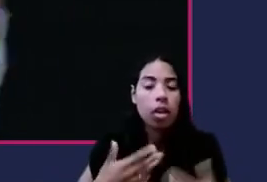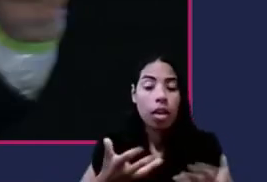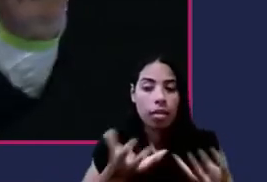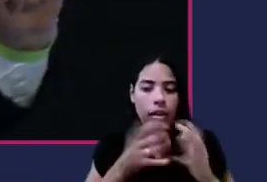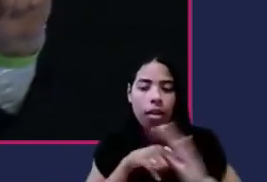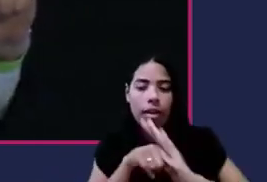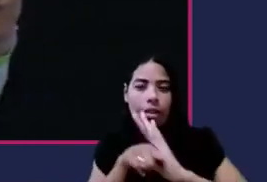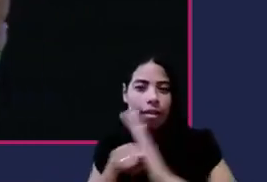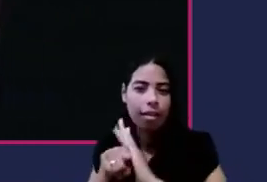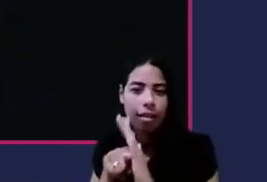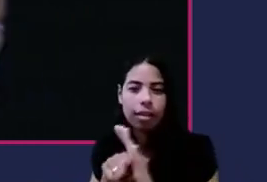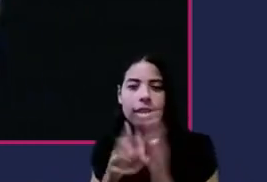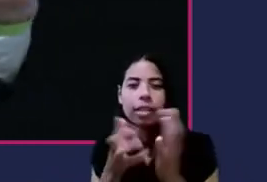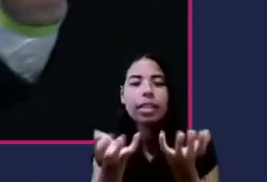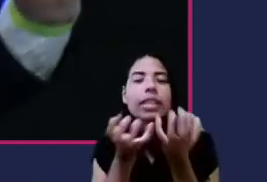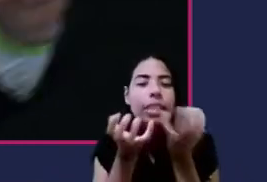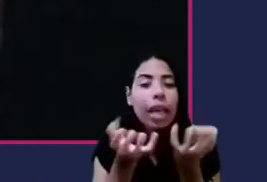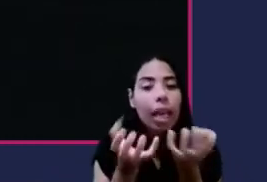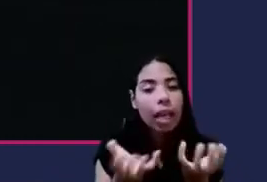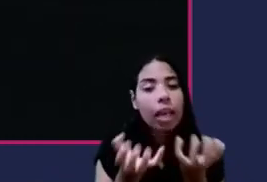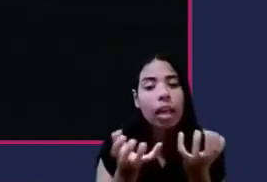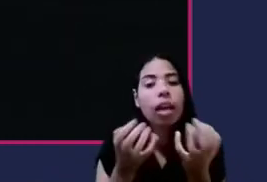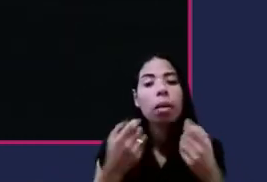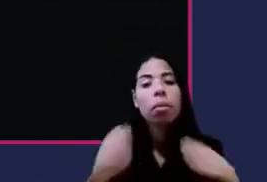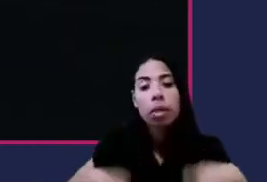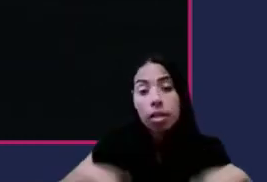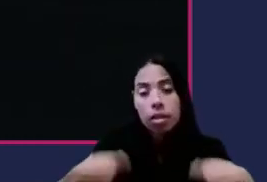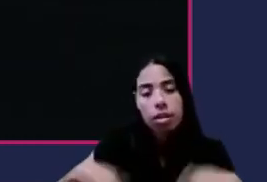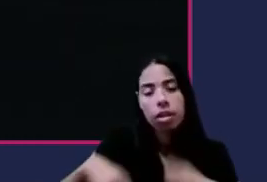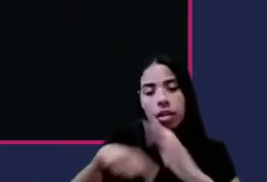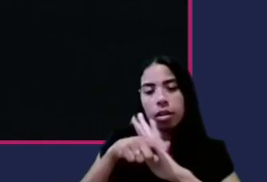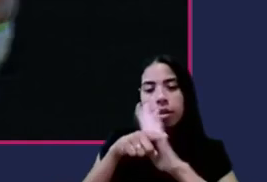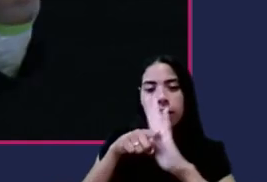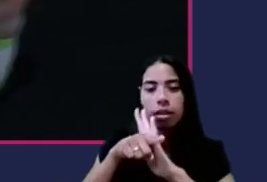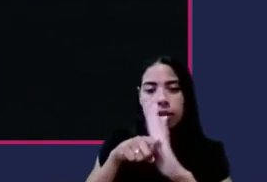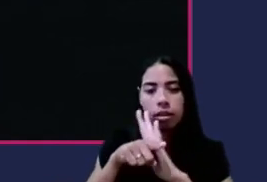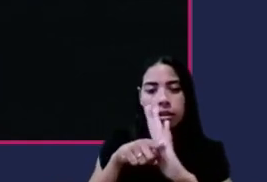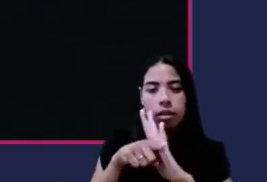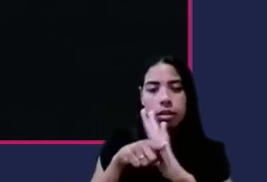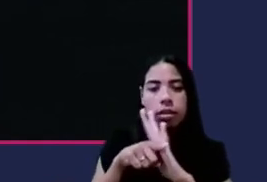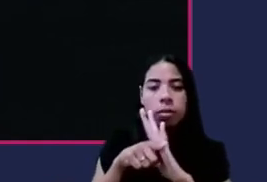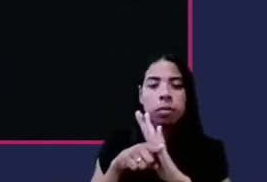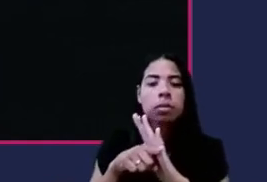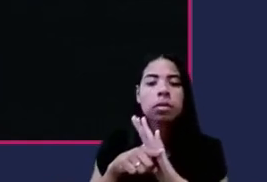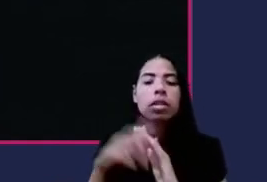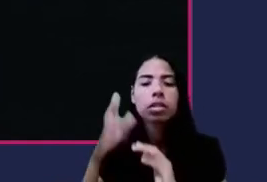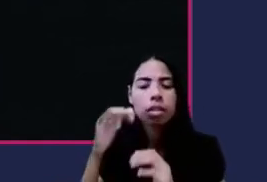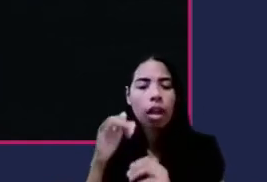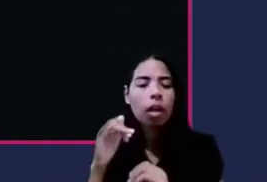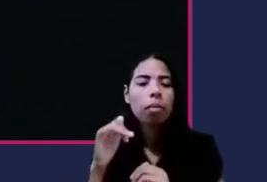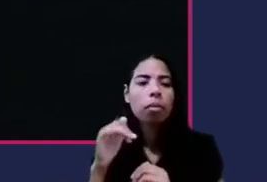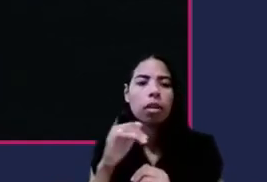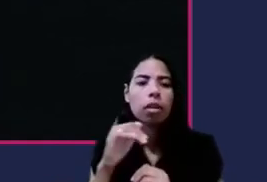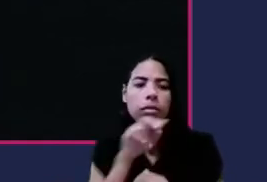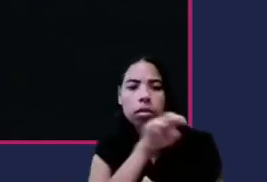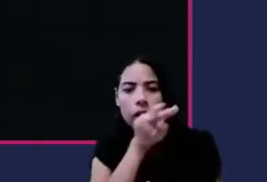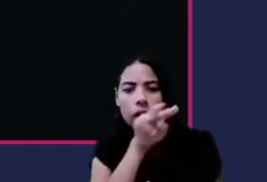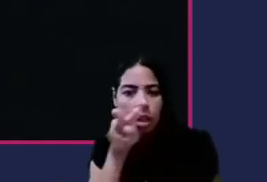Healthcare Services. And those people want to do research. They need to do research. So this